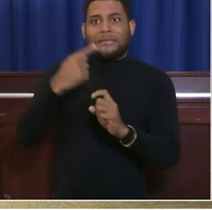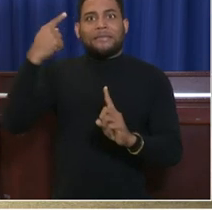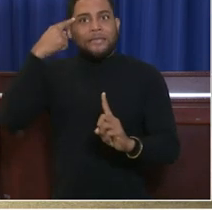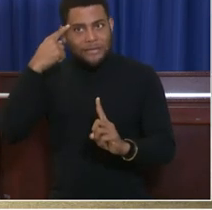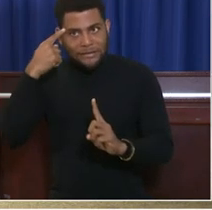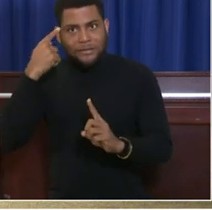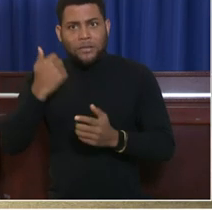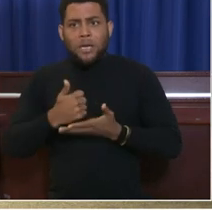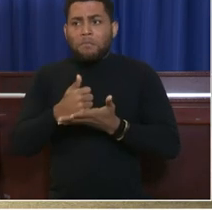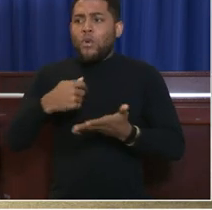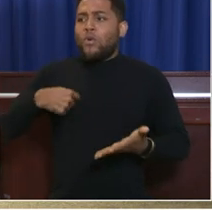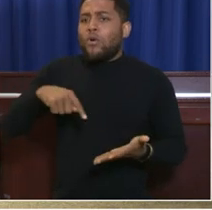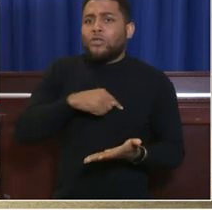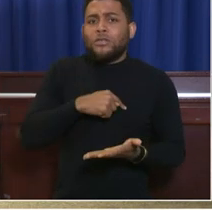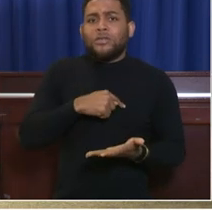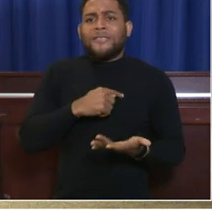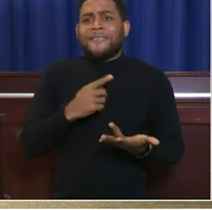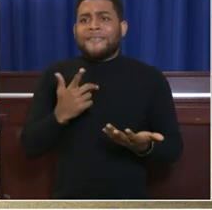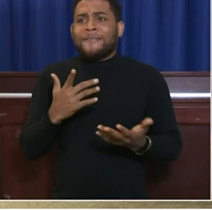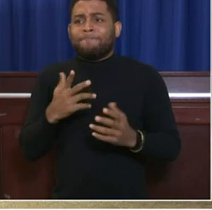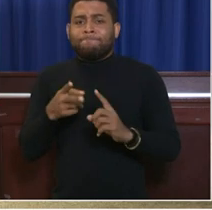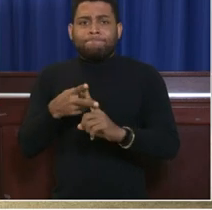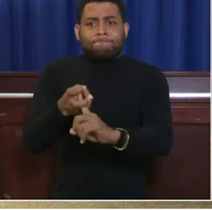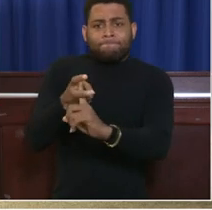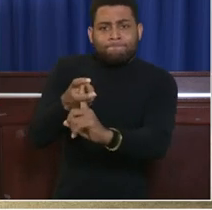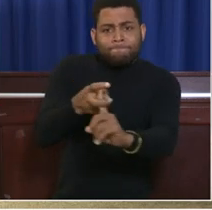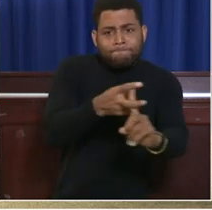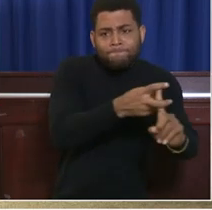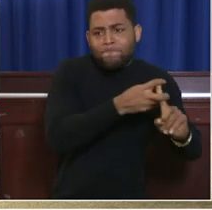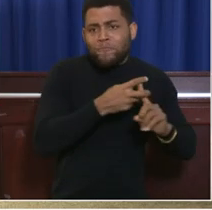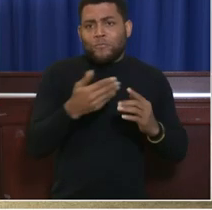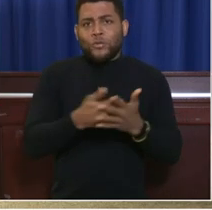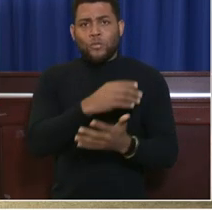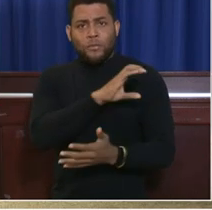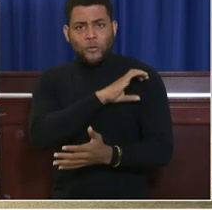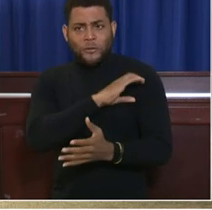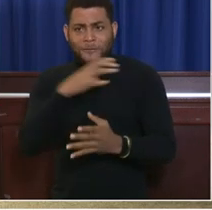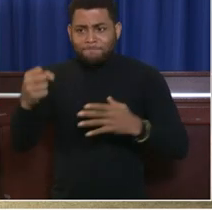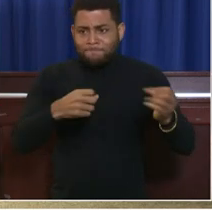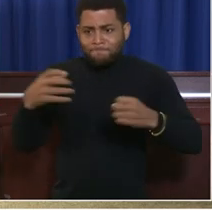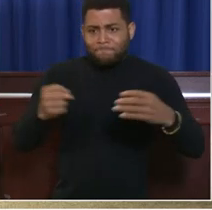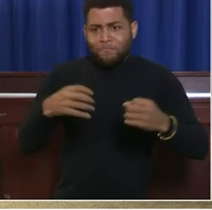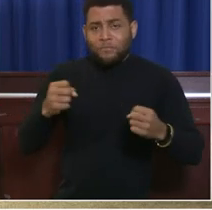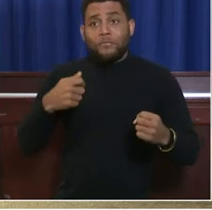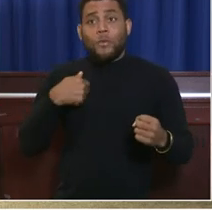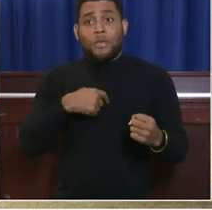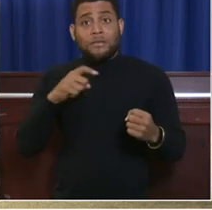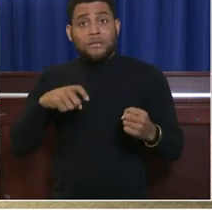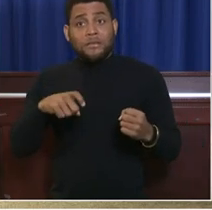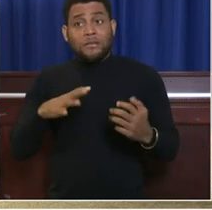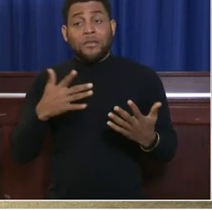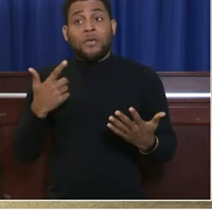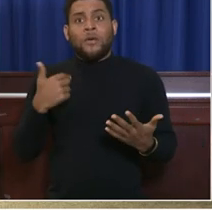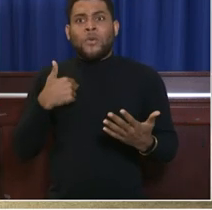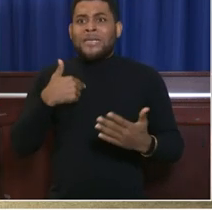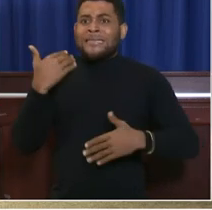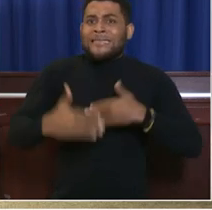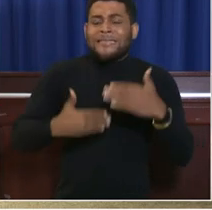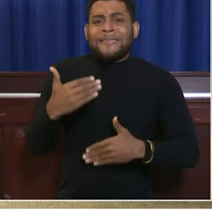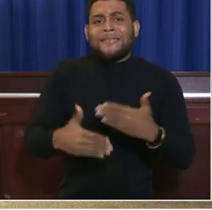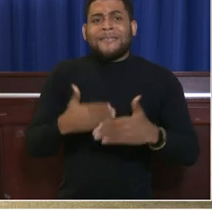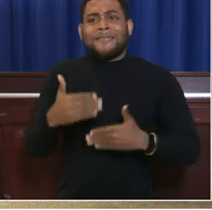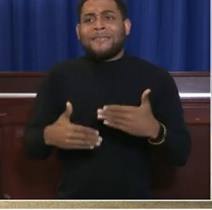create, to recruit the number of police officers that we need so that we can continue to be